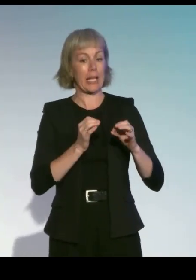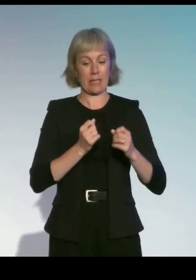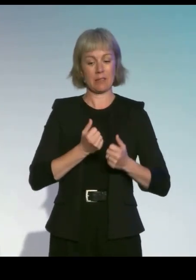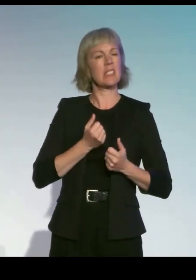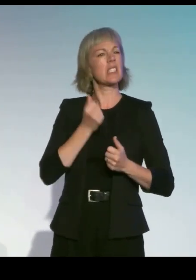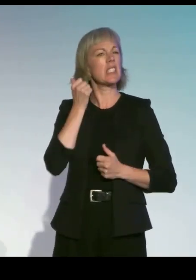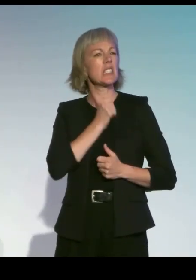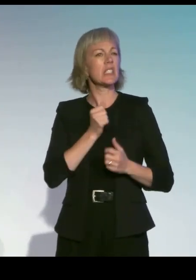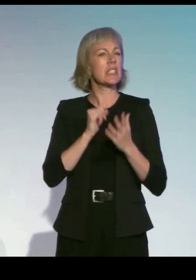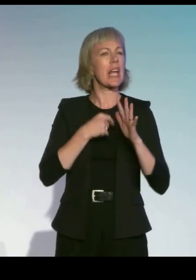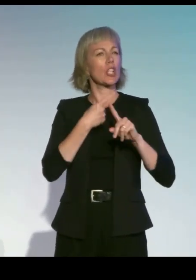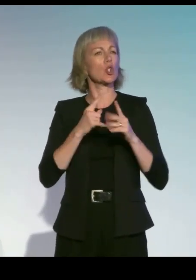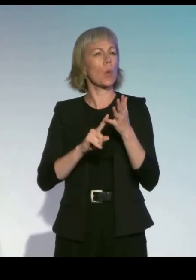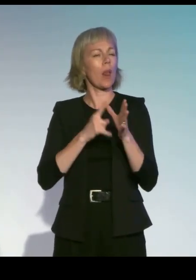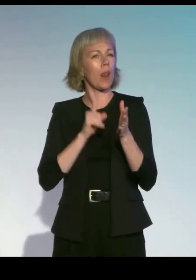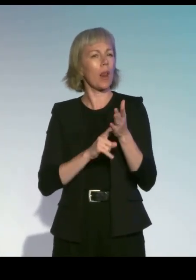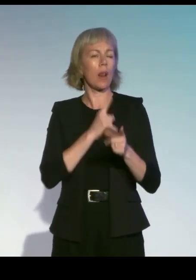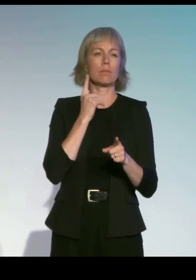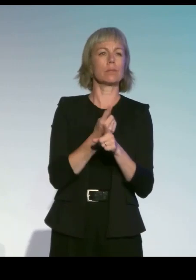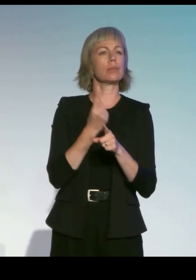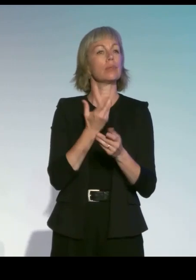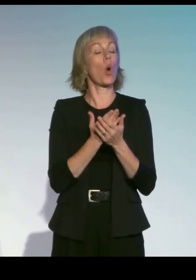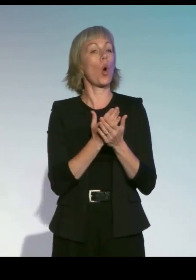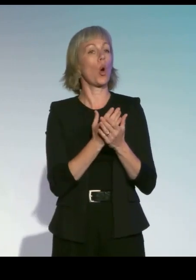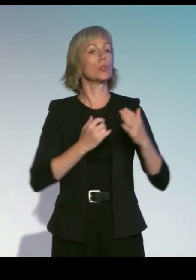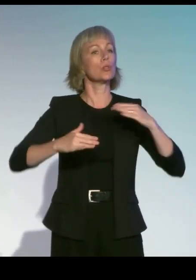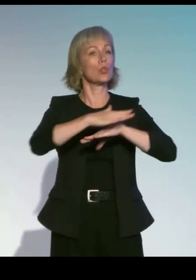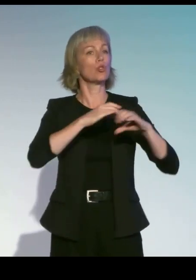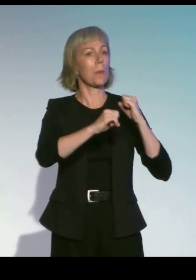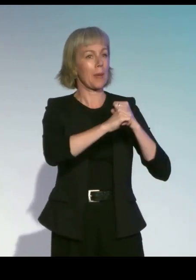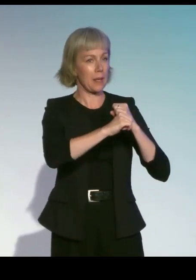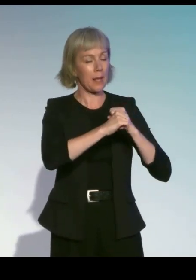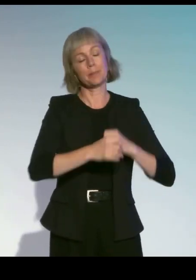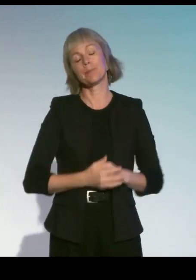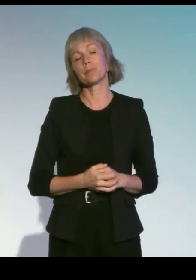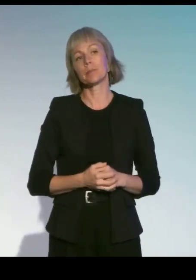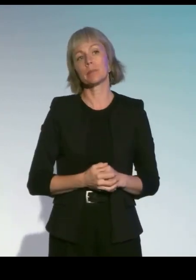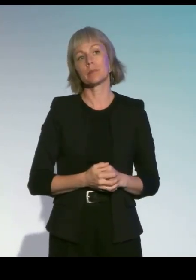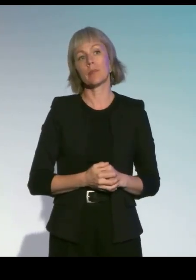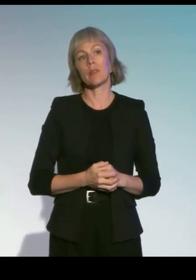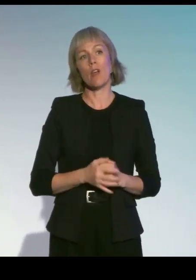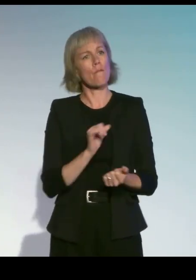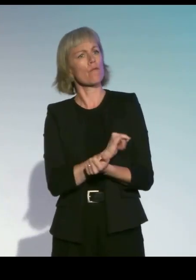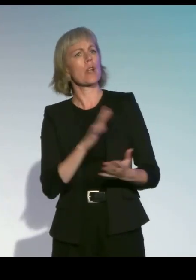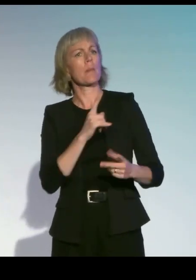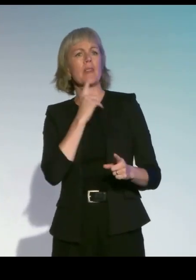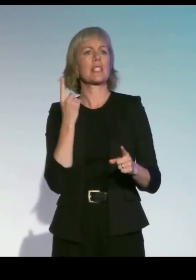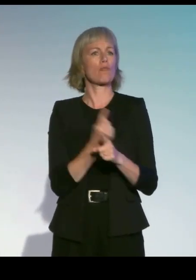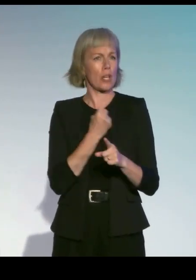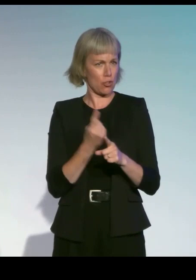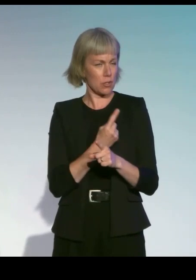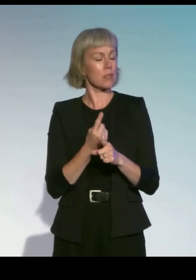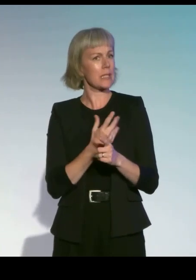as it impacts LGBTIQ+ people. Freedom of expression is a human rights issue of